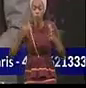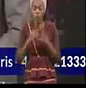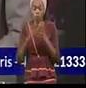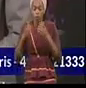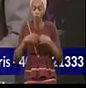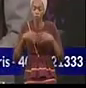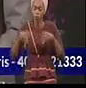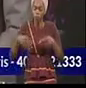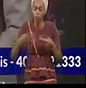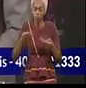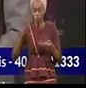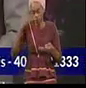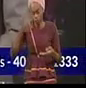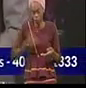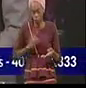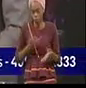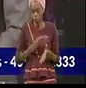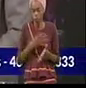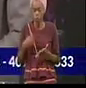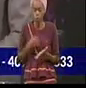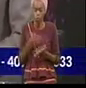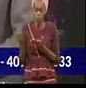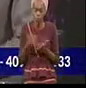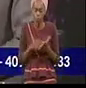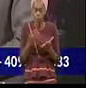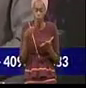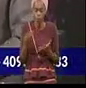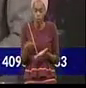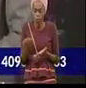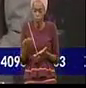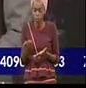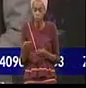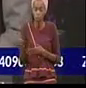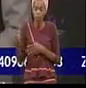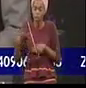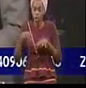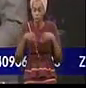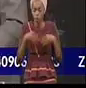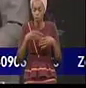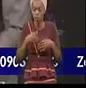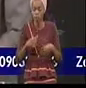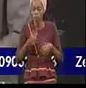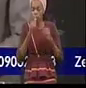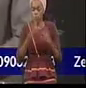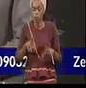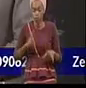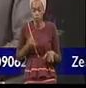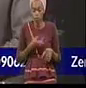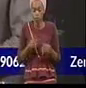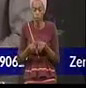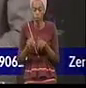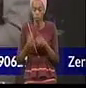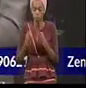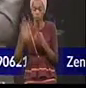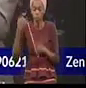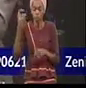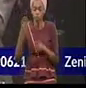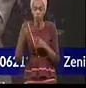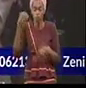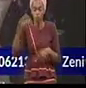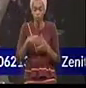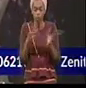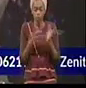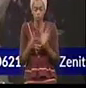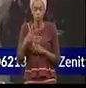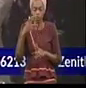little. Accept from us and bless us according to your word in Jesus' name. In Jesus' mighty